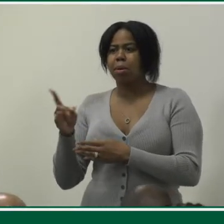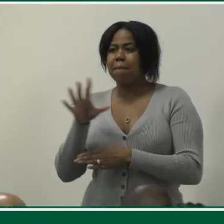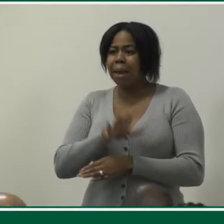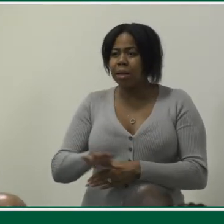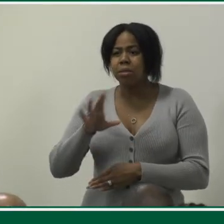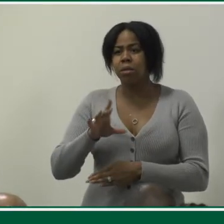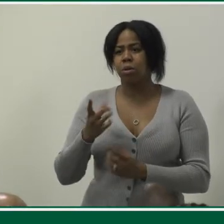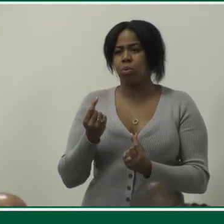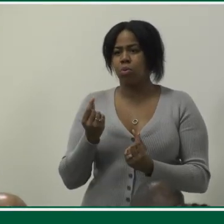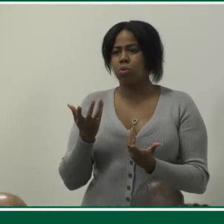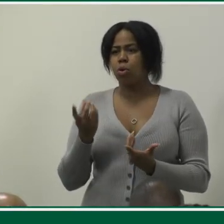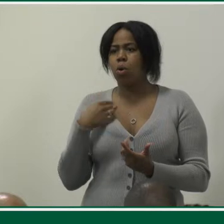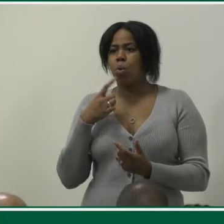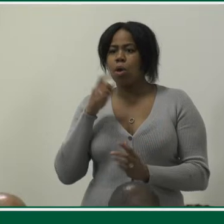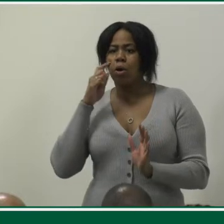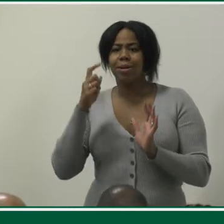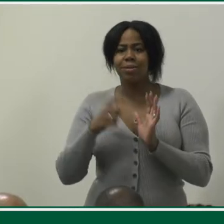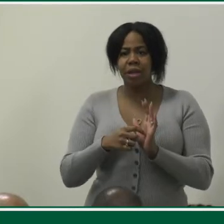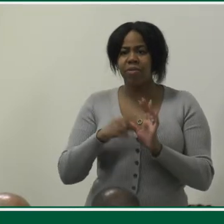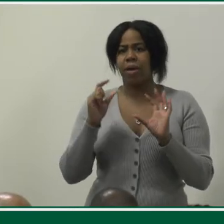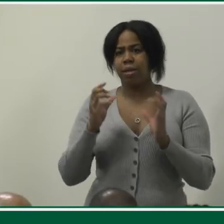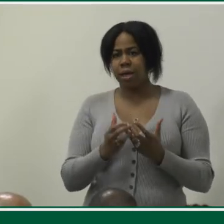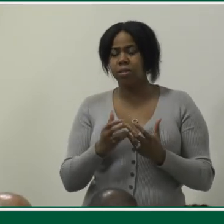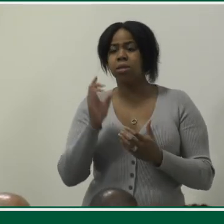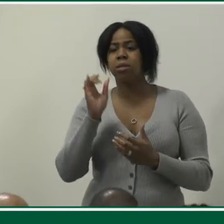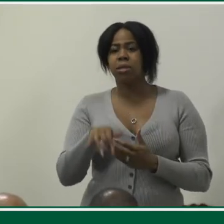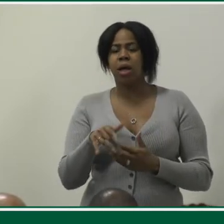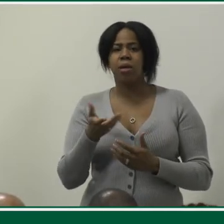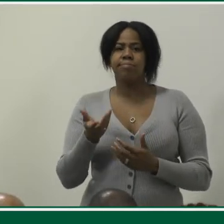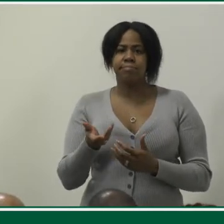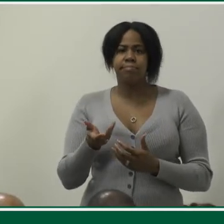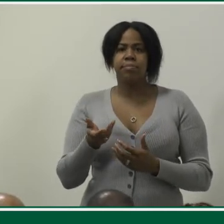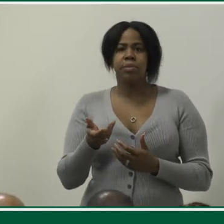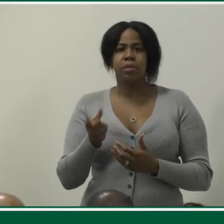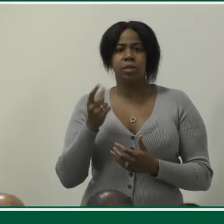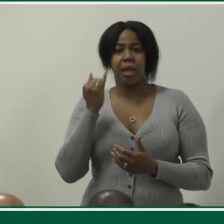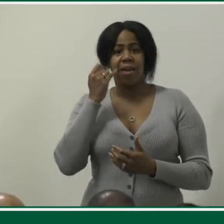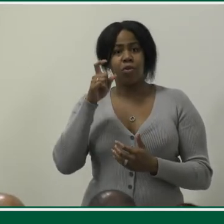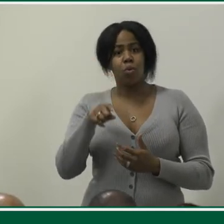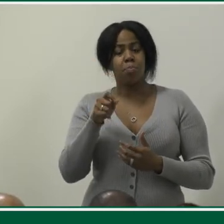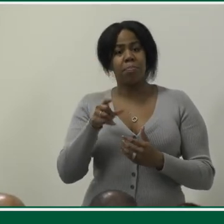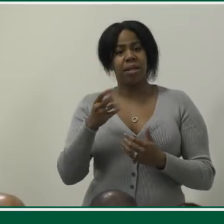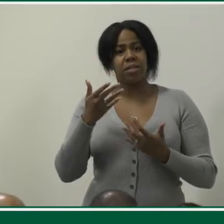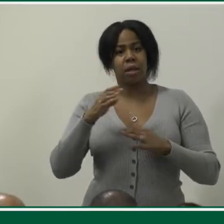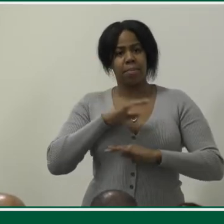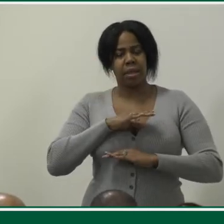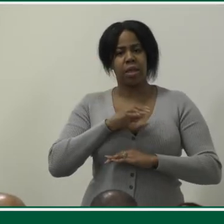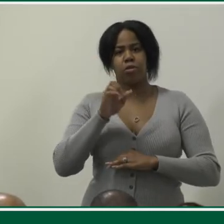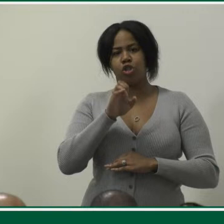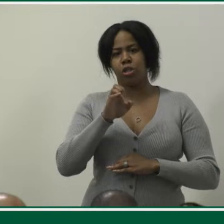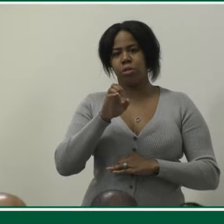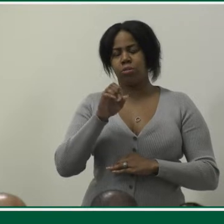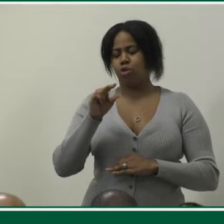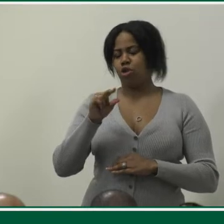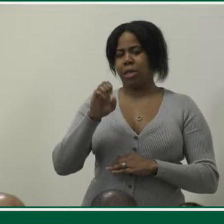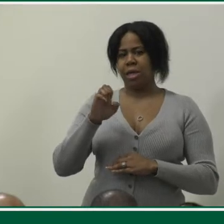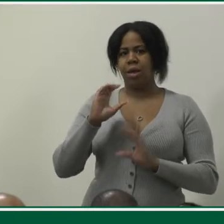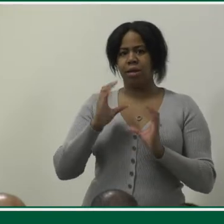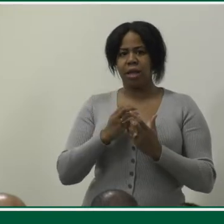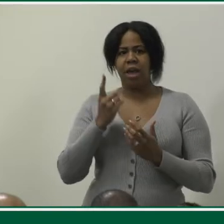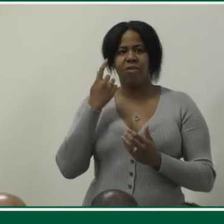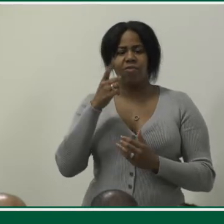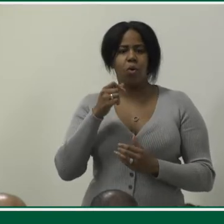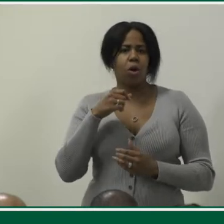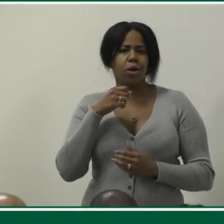is we're identifying classes that let's say that you have to complete a GE class in political science or in